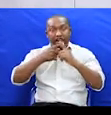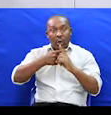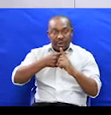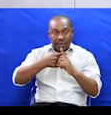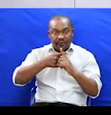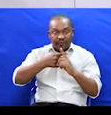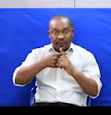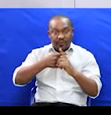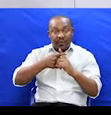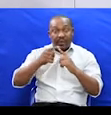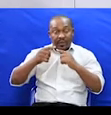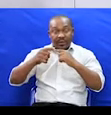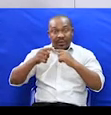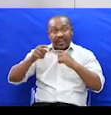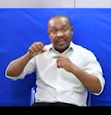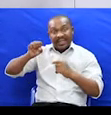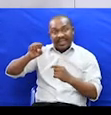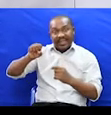spherical positive charge,